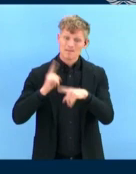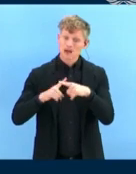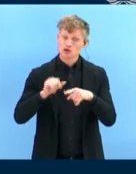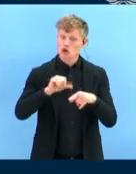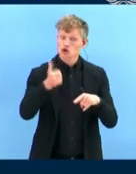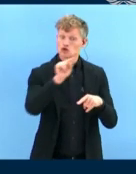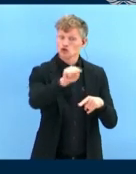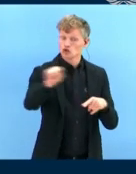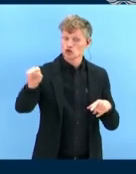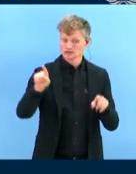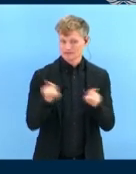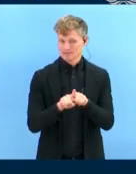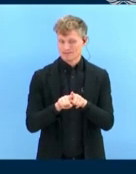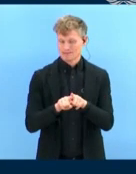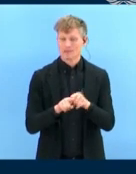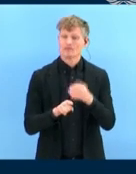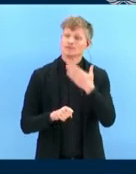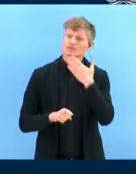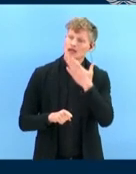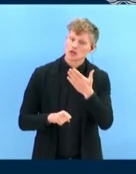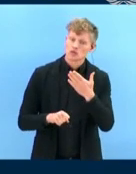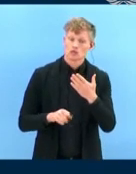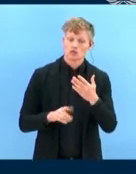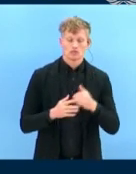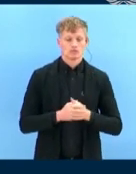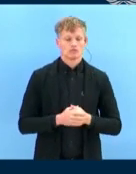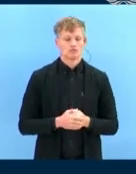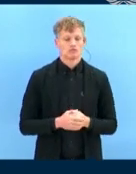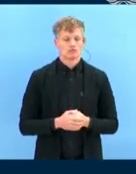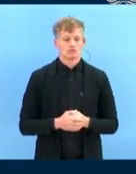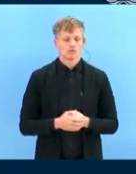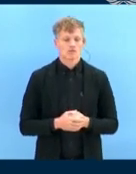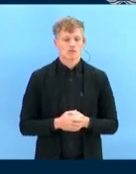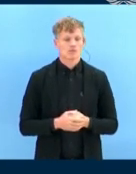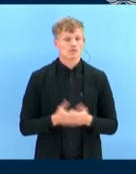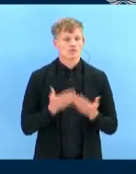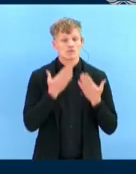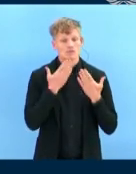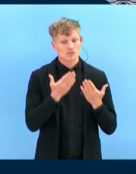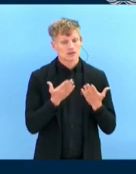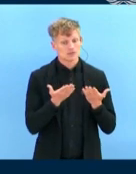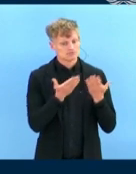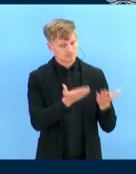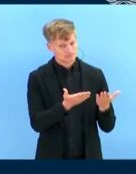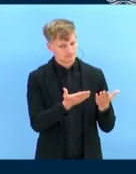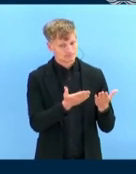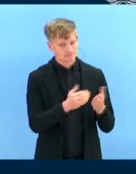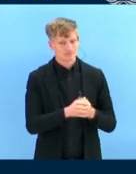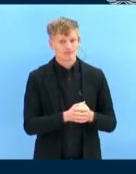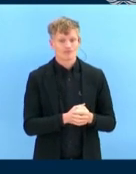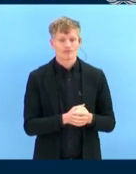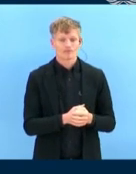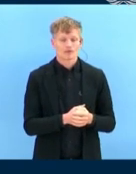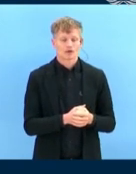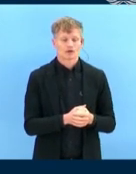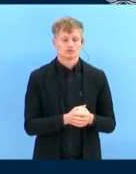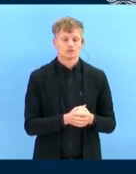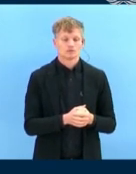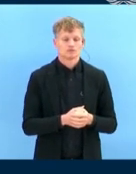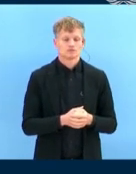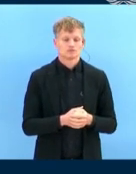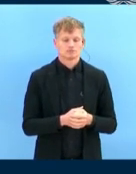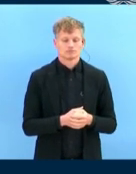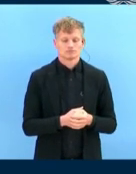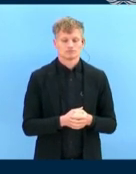participants as well. Thank you for your points of order. And speaker, can I return to you bearing in mind what has been